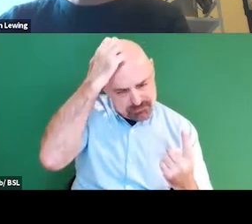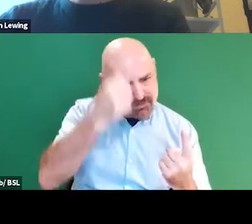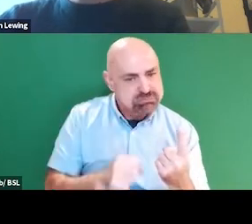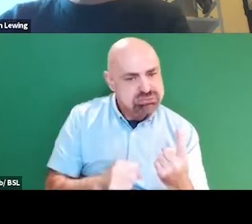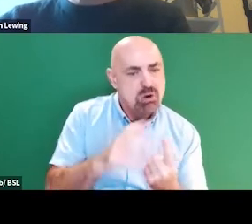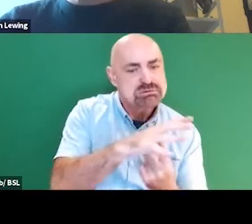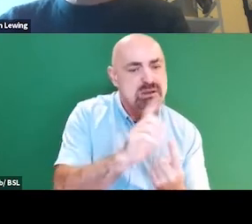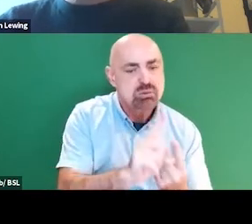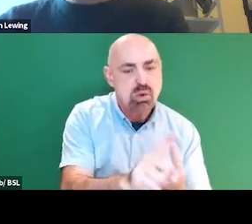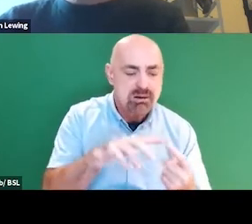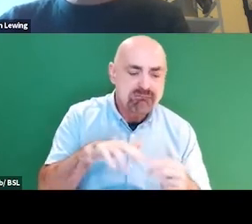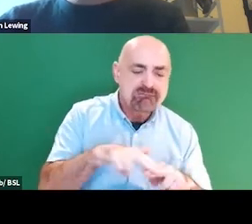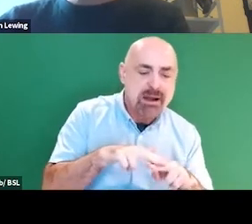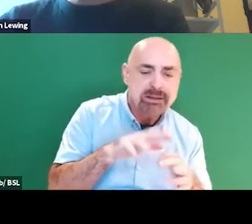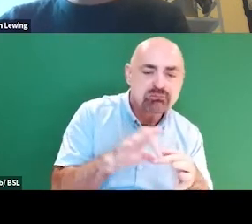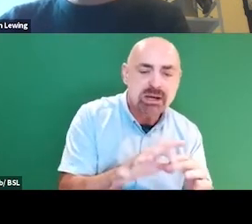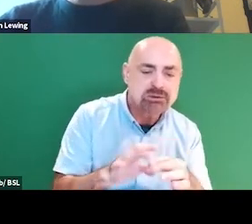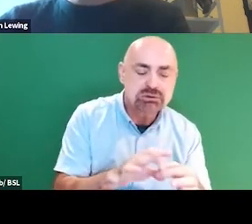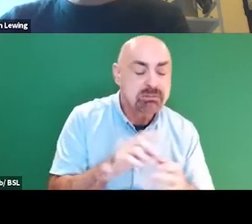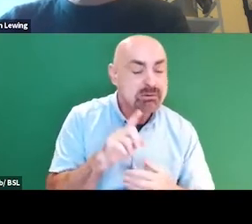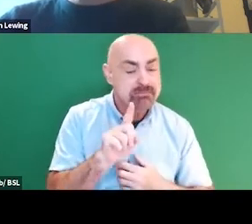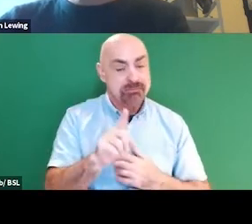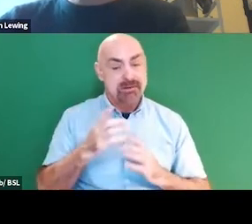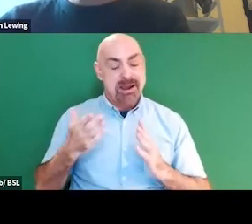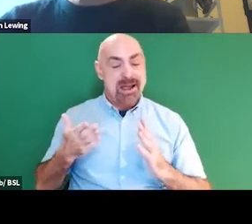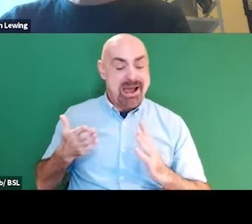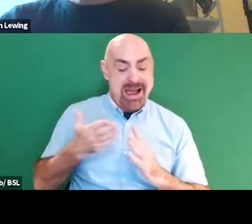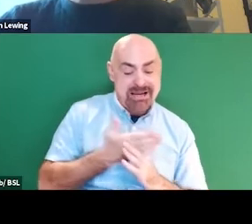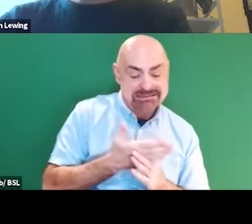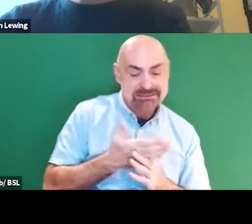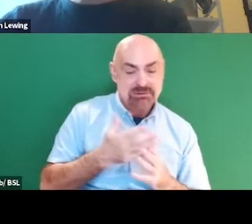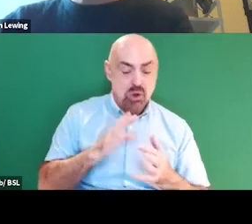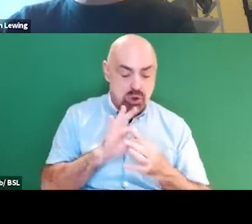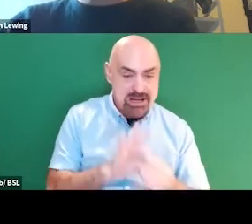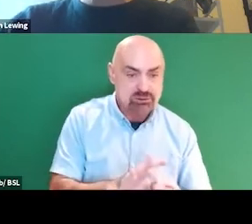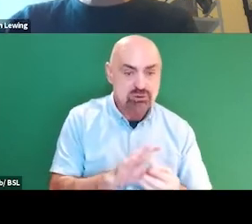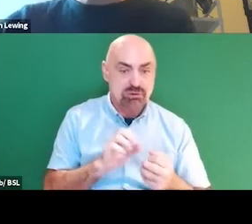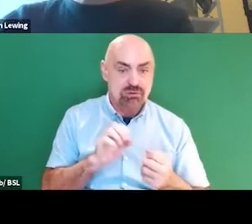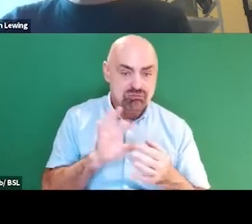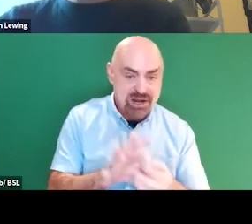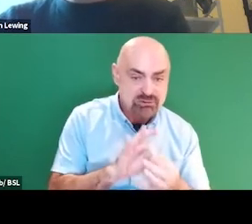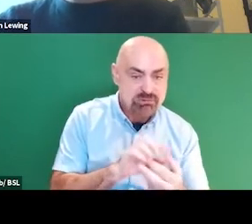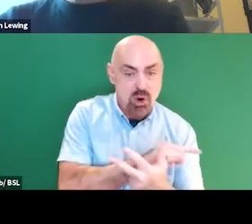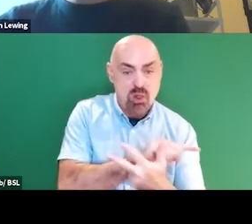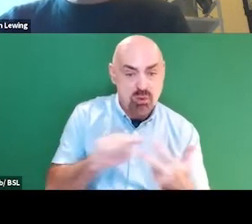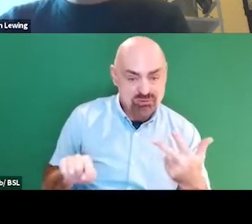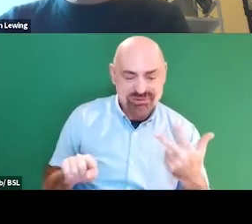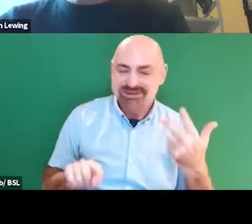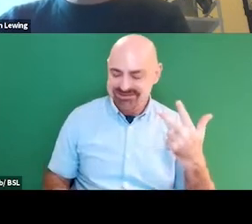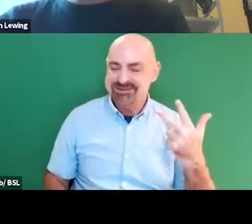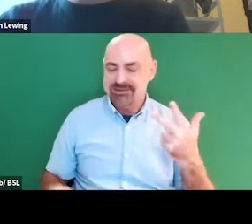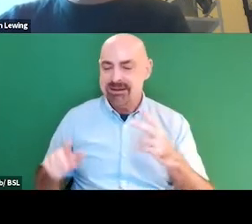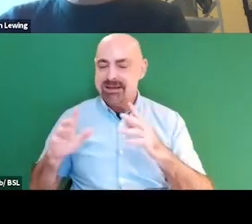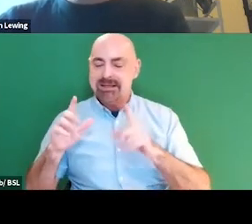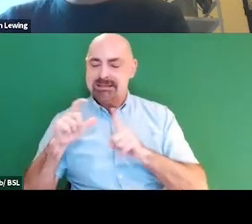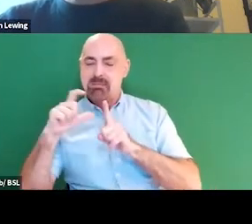strengths. As you've heard already, access, connection, and relationships are the three principles that the Department for Education is